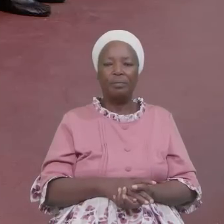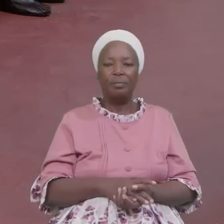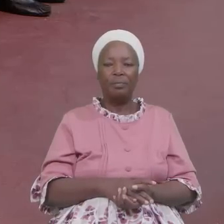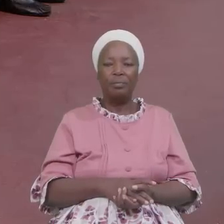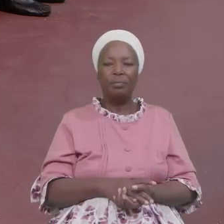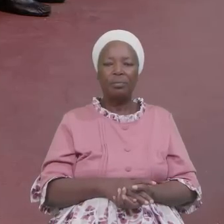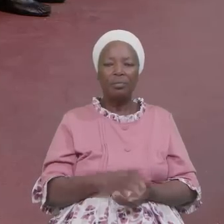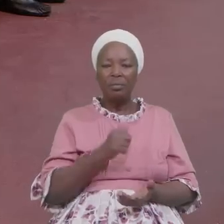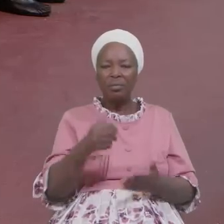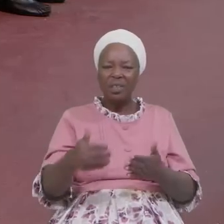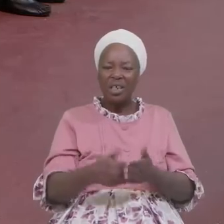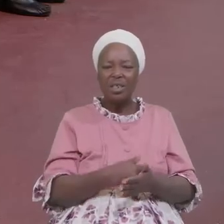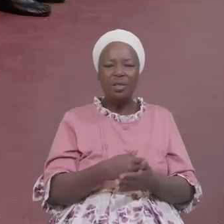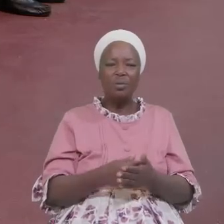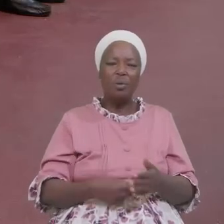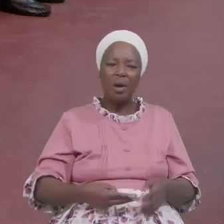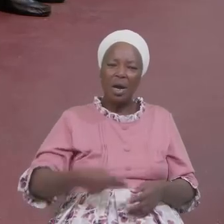A new height.